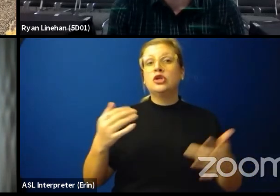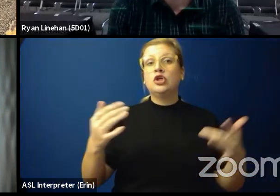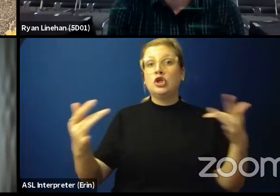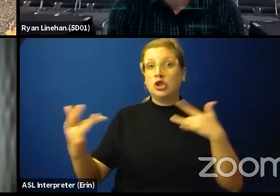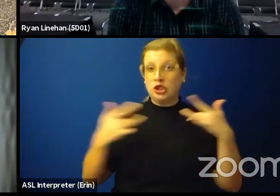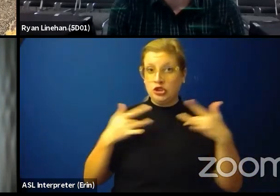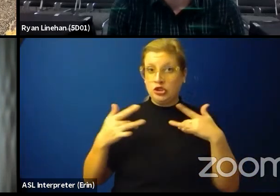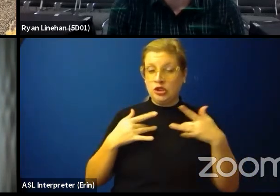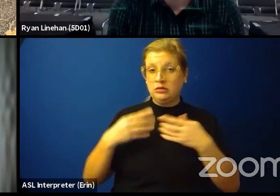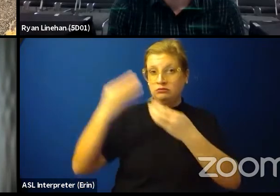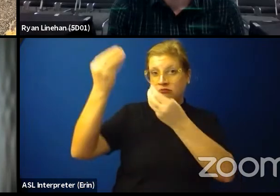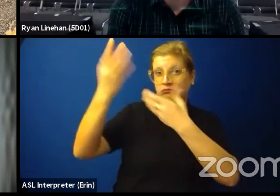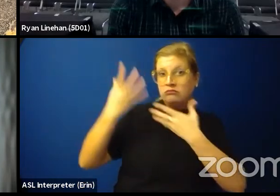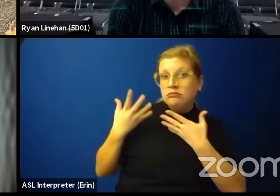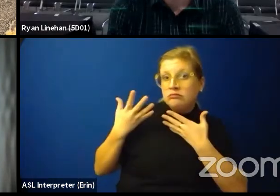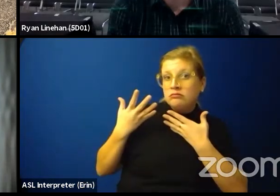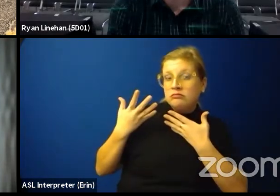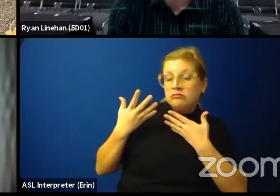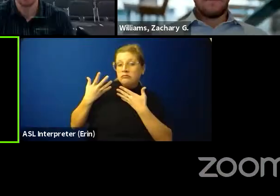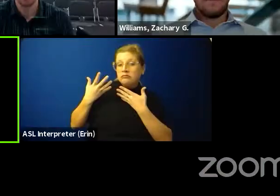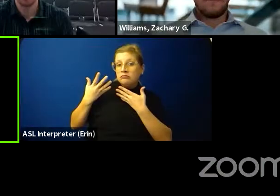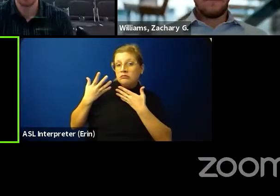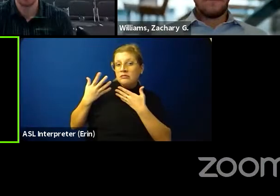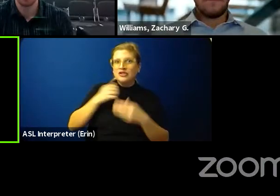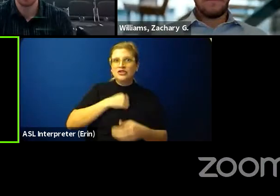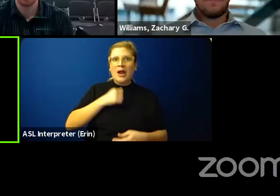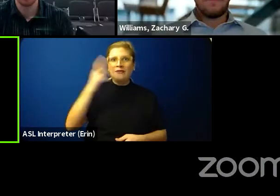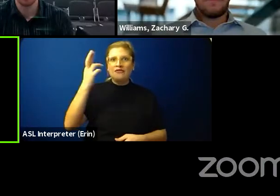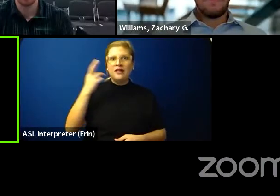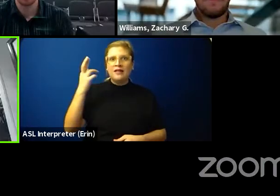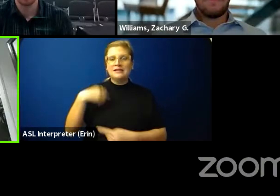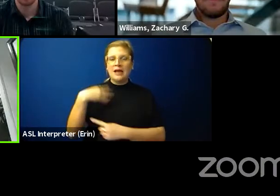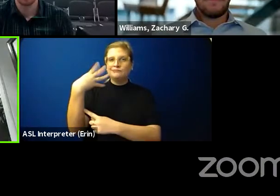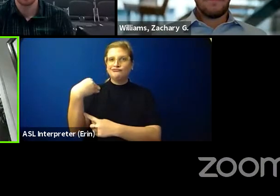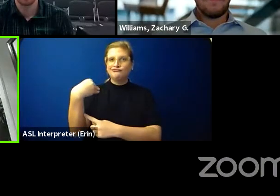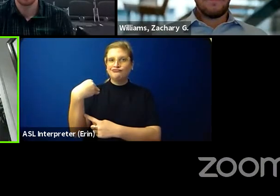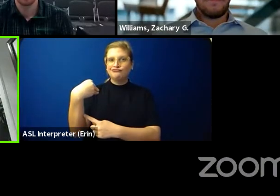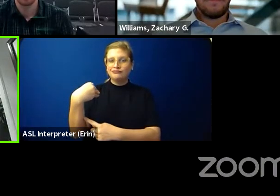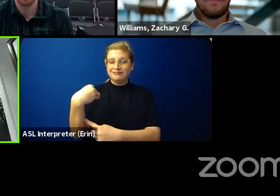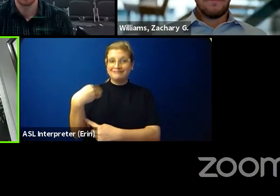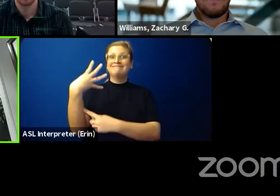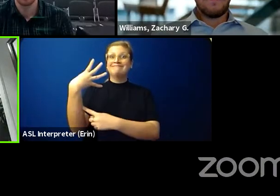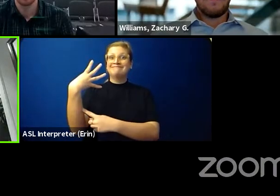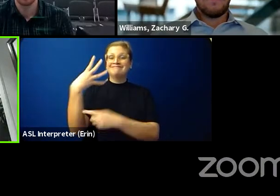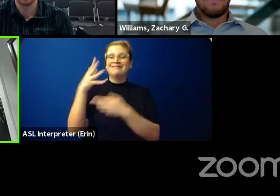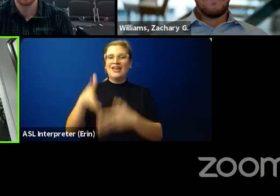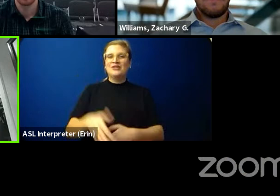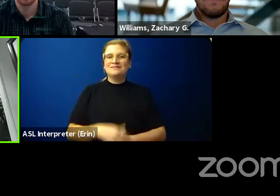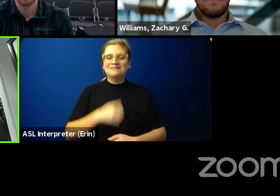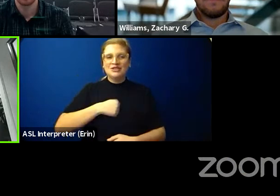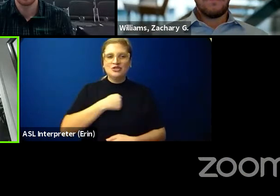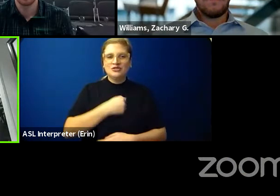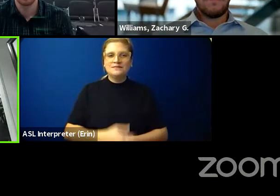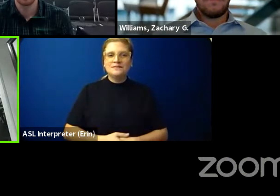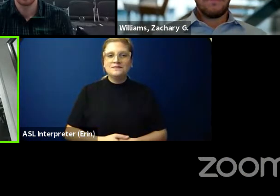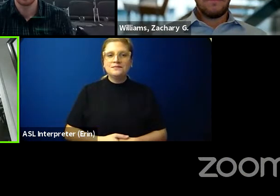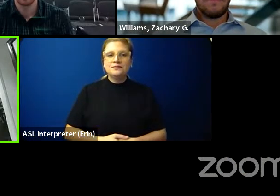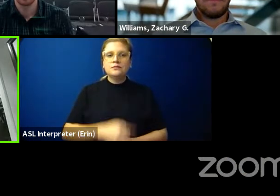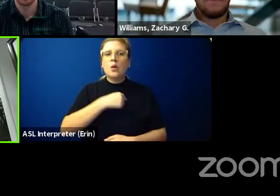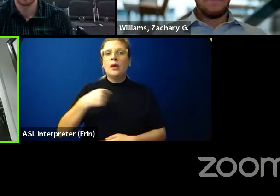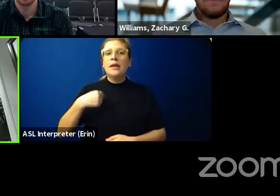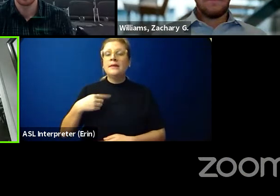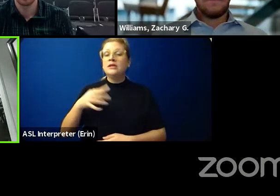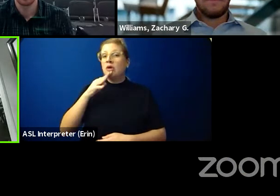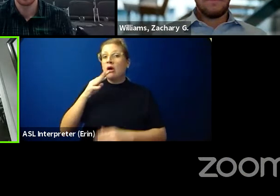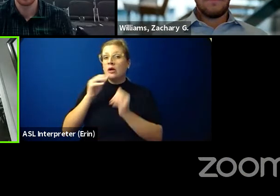We've been, sorry, I'm just realizing my video is not on. Apologize about that. We've been talking to the